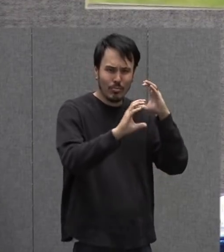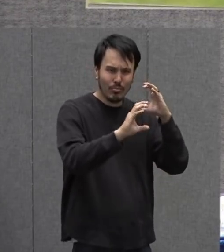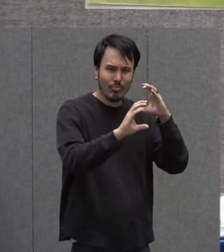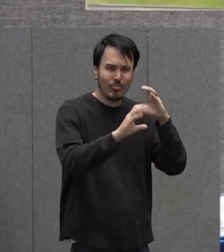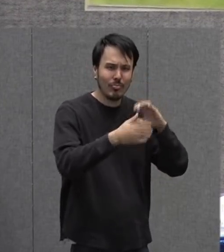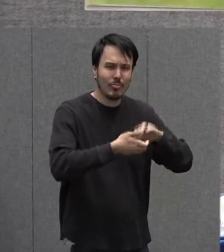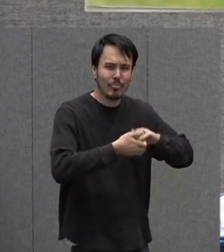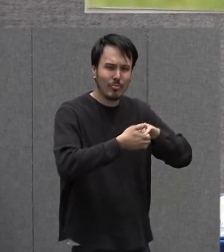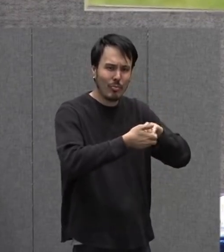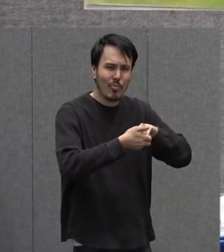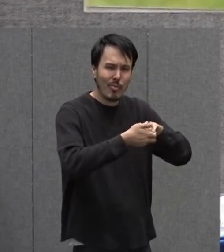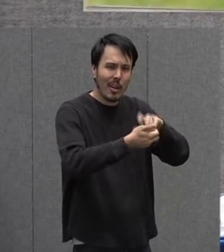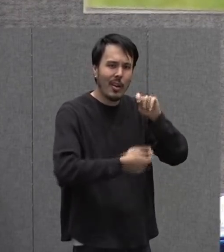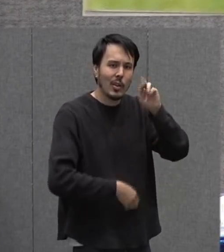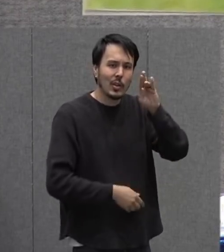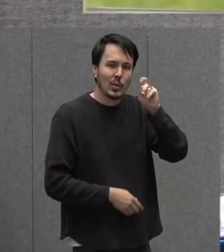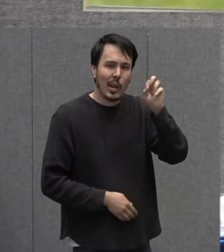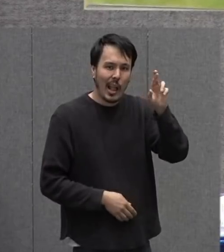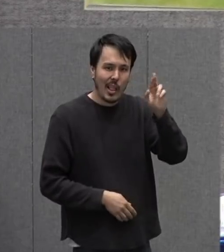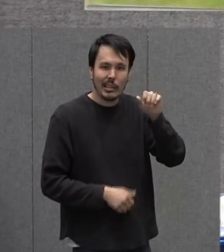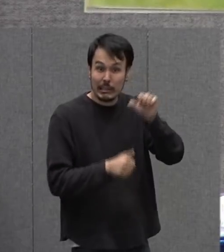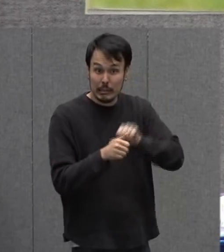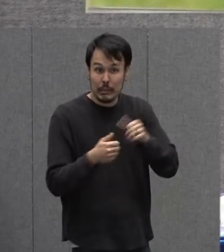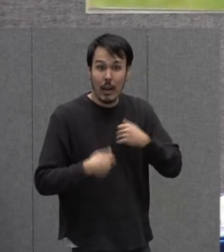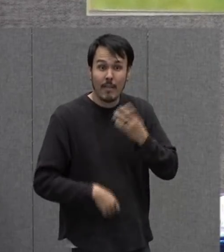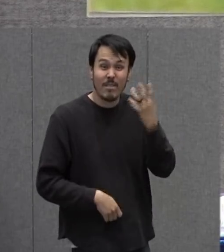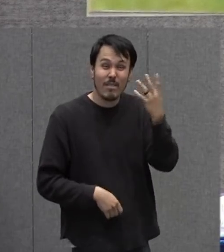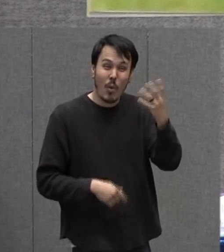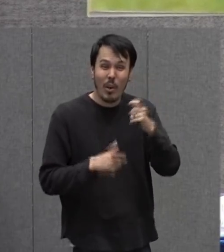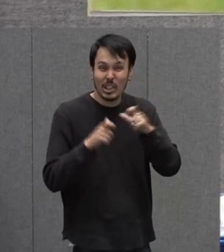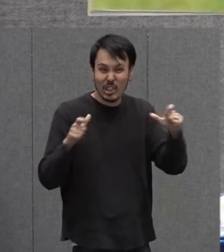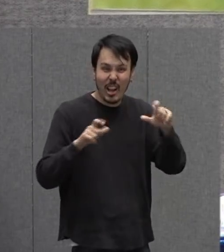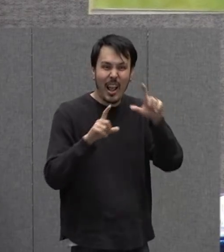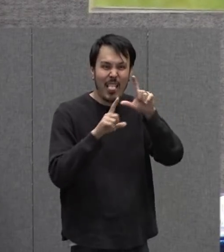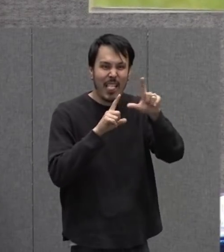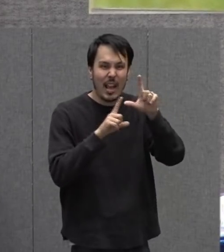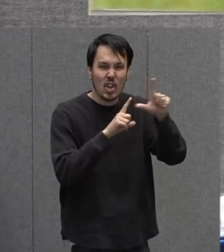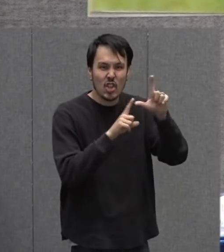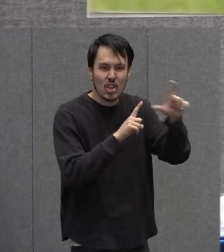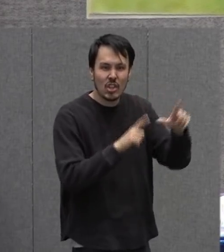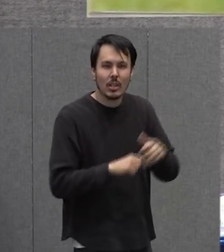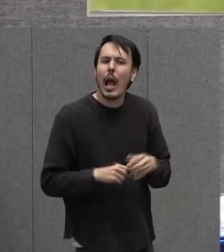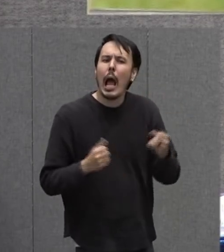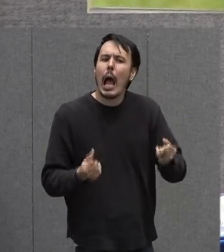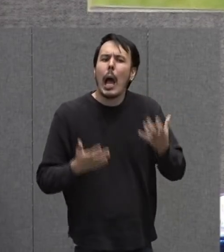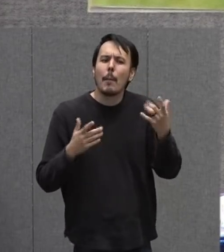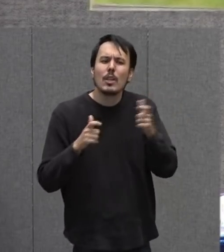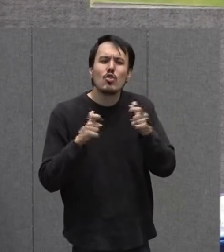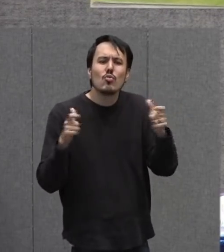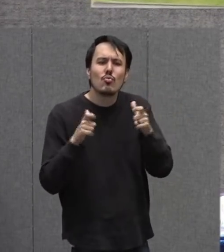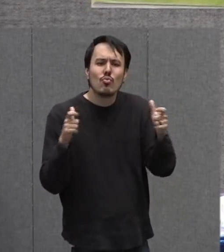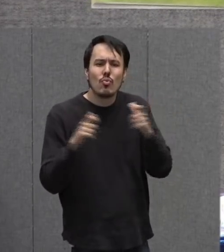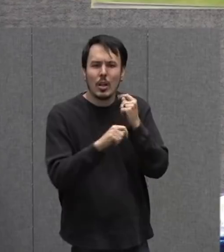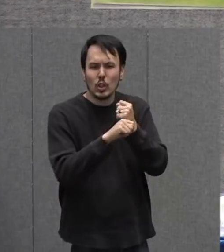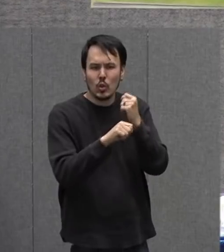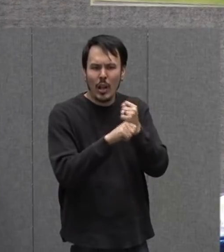Each trailer had 4 giant letters. How many huge trucks were